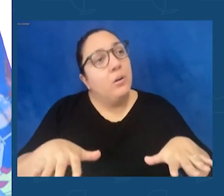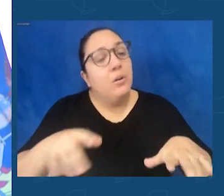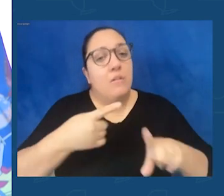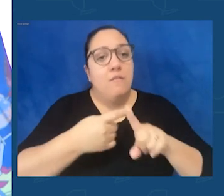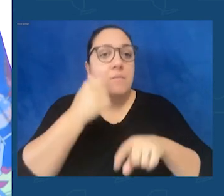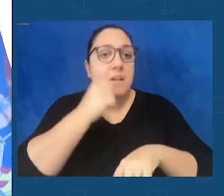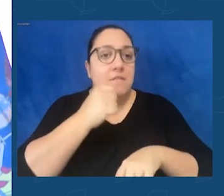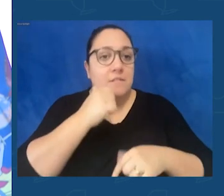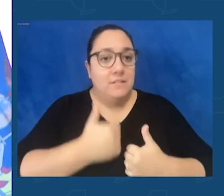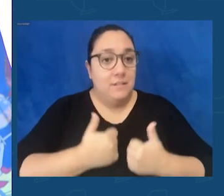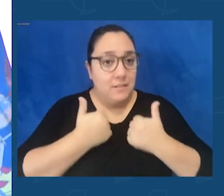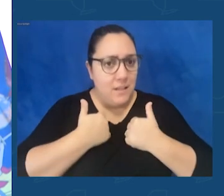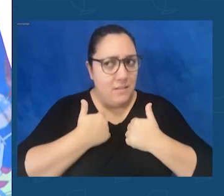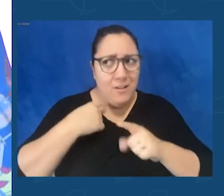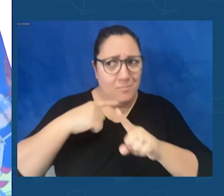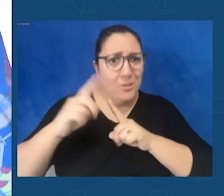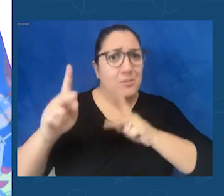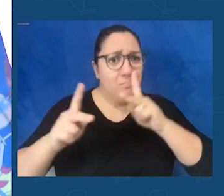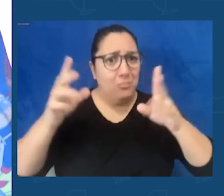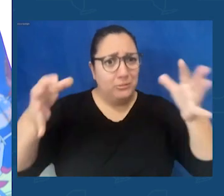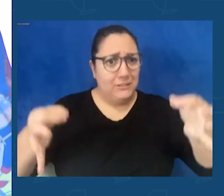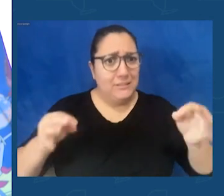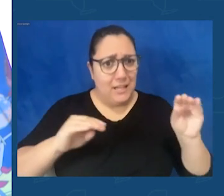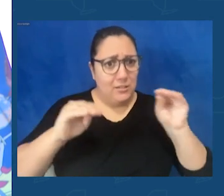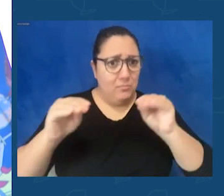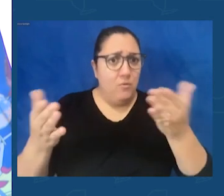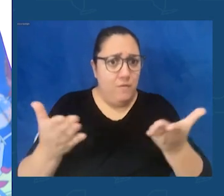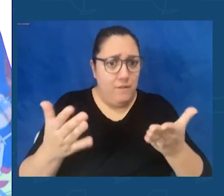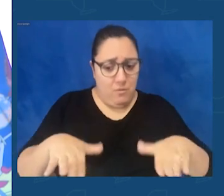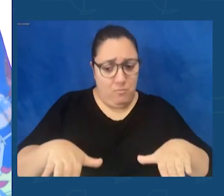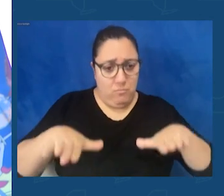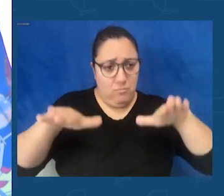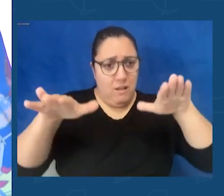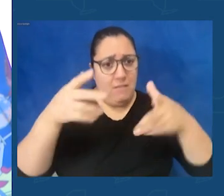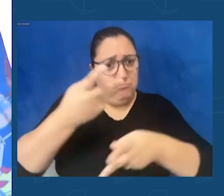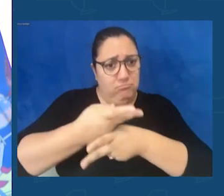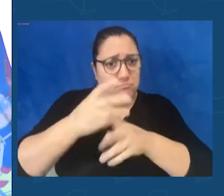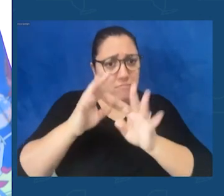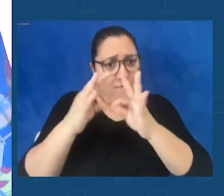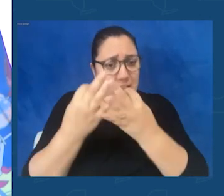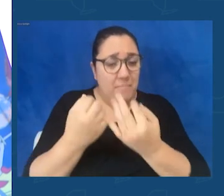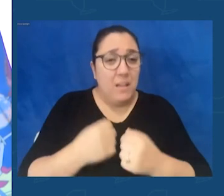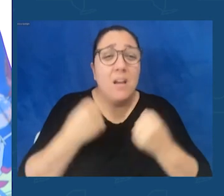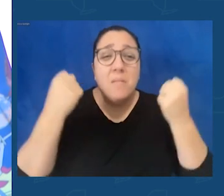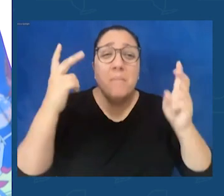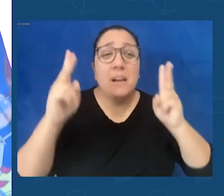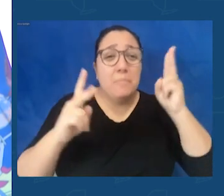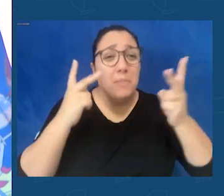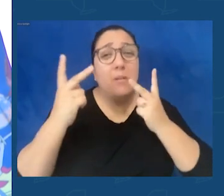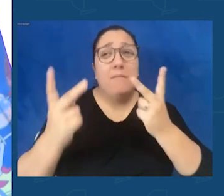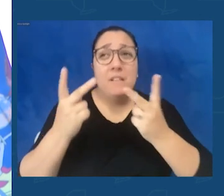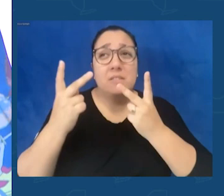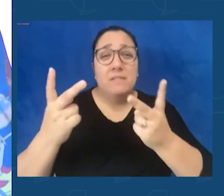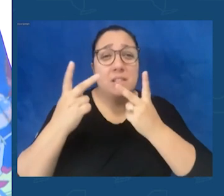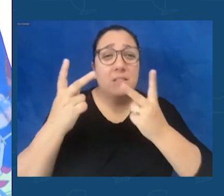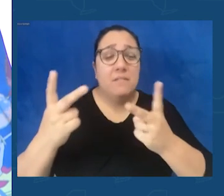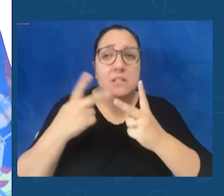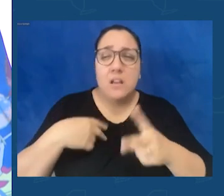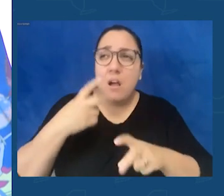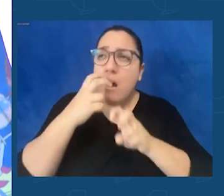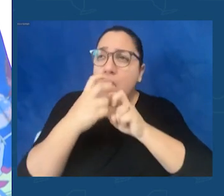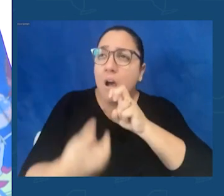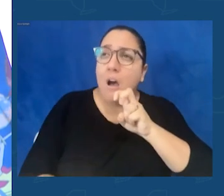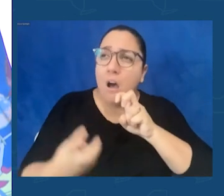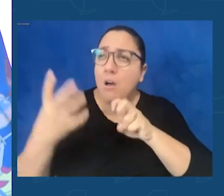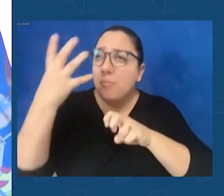here. Our history is woven in the footsteps of countless visitors who have marveled at the beauty of our lake and contributed to the